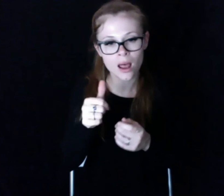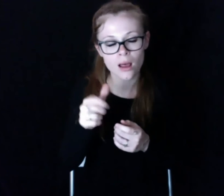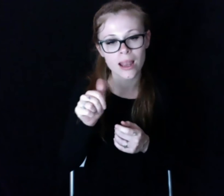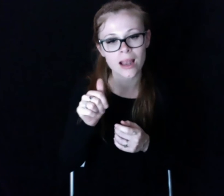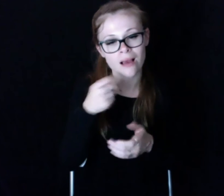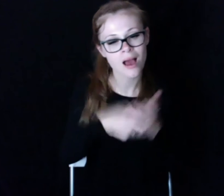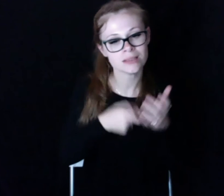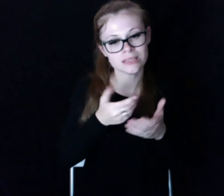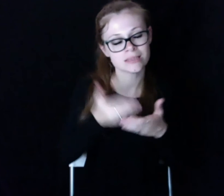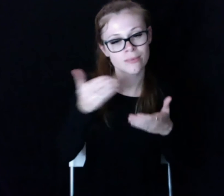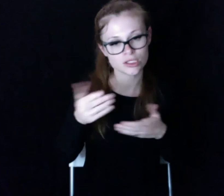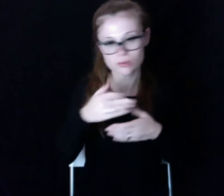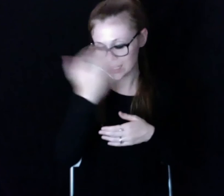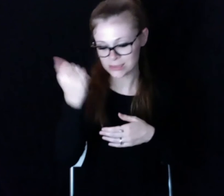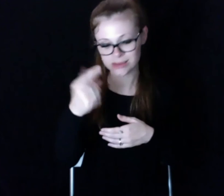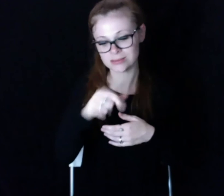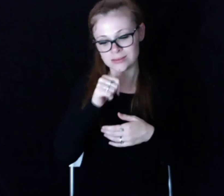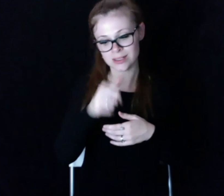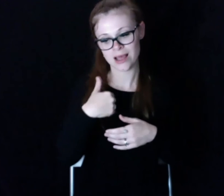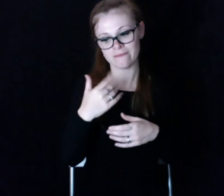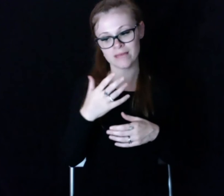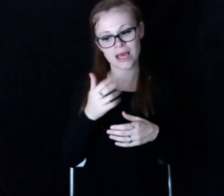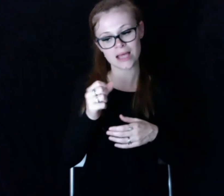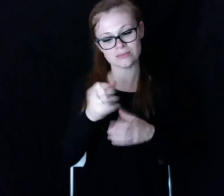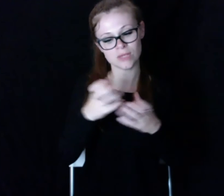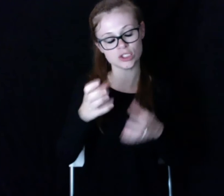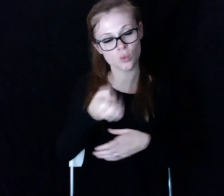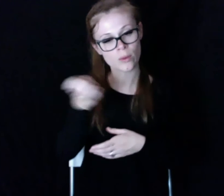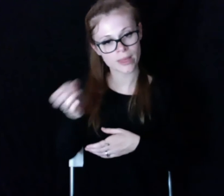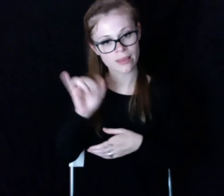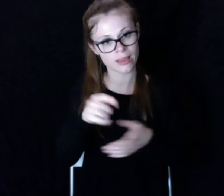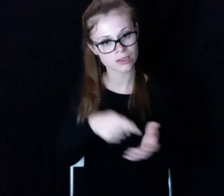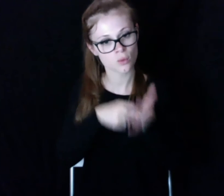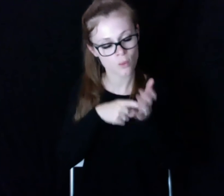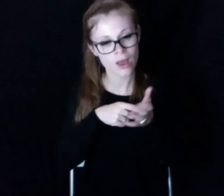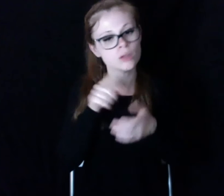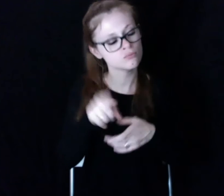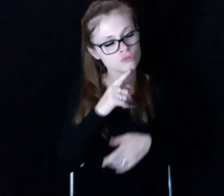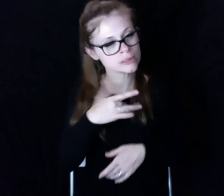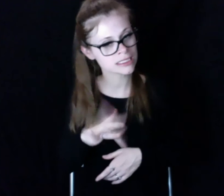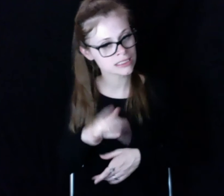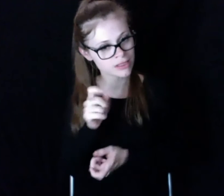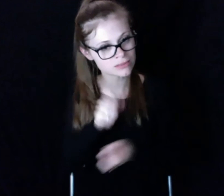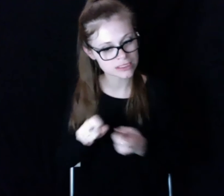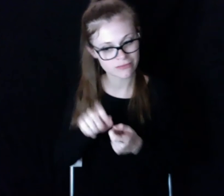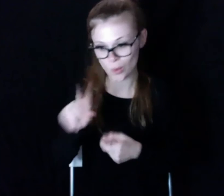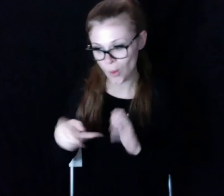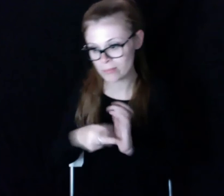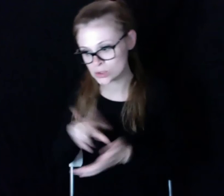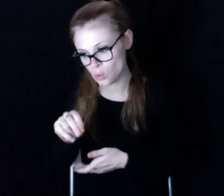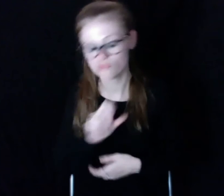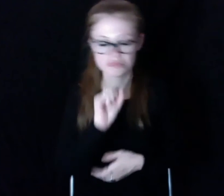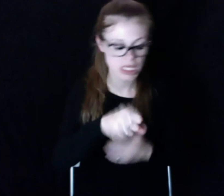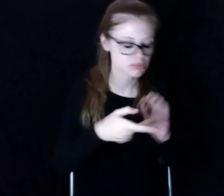involved in them. And they are generally quite sensitive and specific, meaning that a no means a no and a yes means a